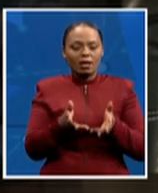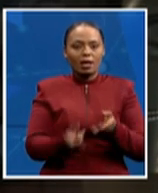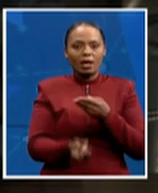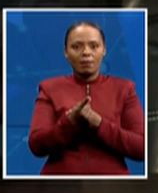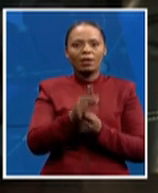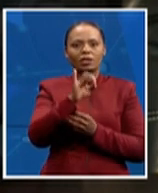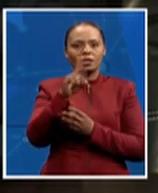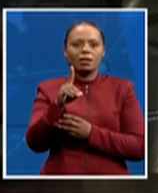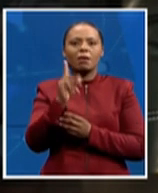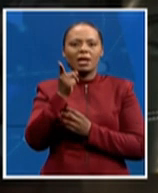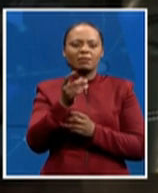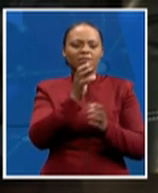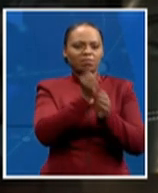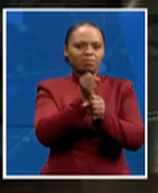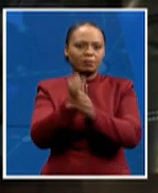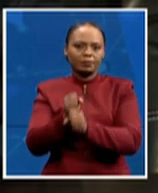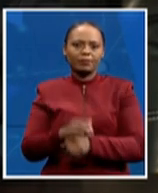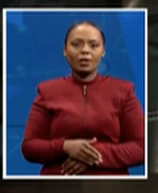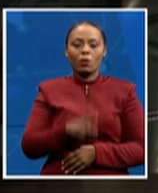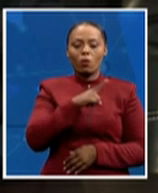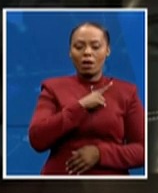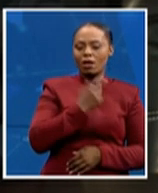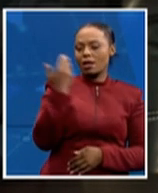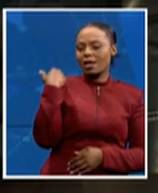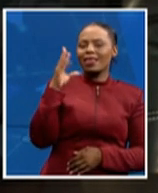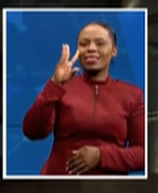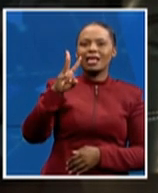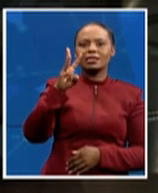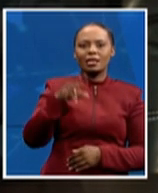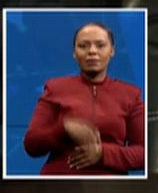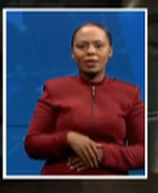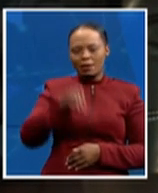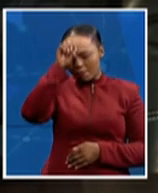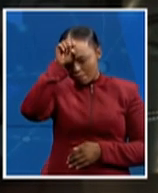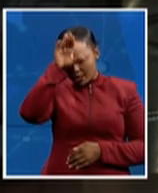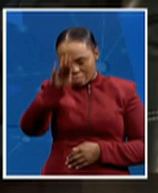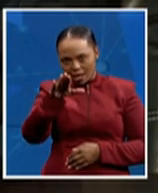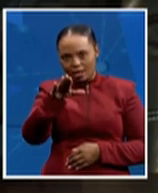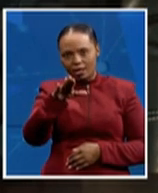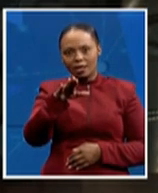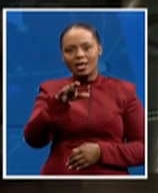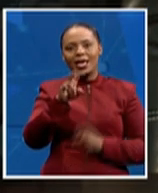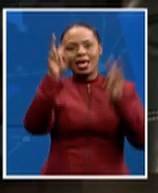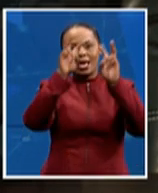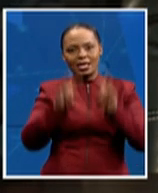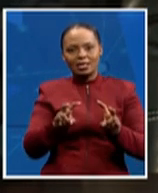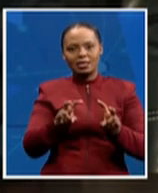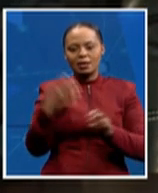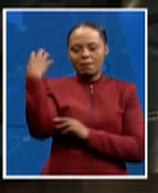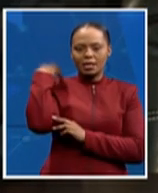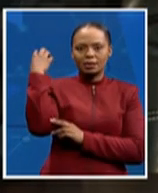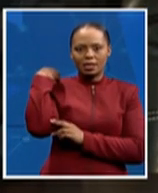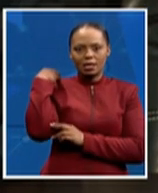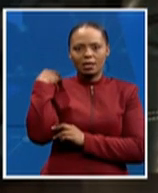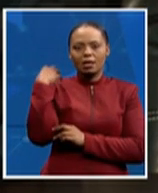week, the Mineral and Energy Minister, Minister Gwede Mantashe, together